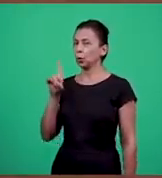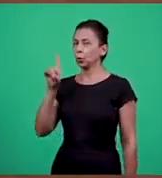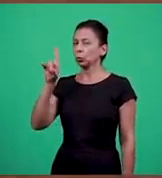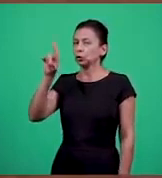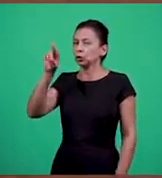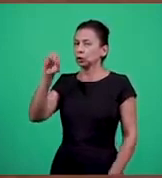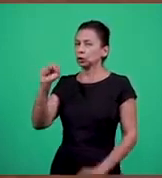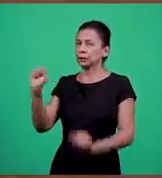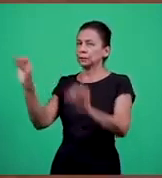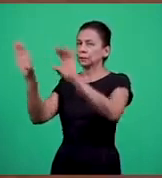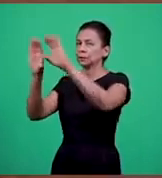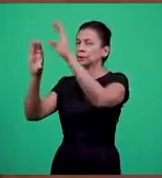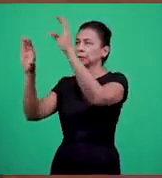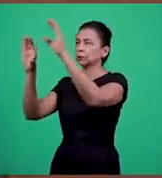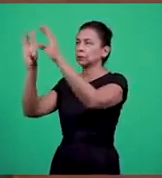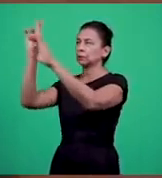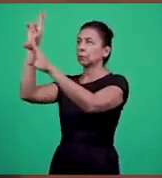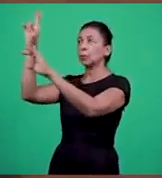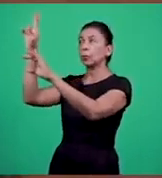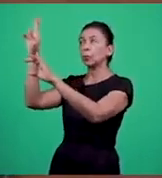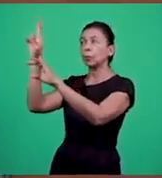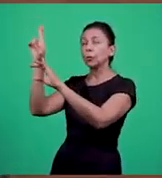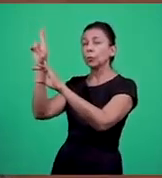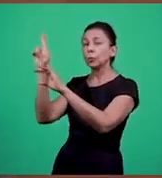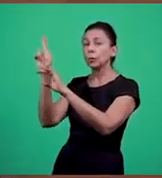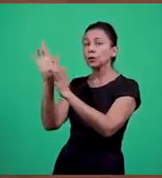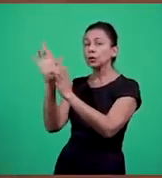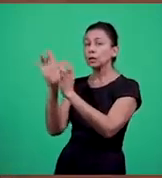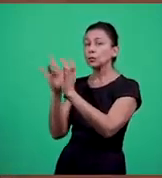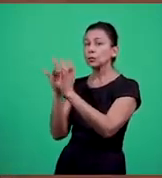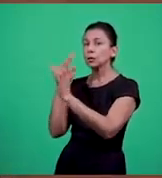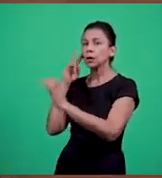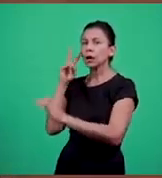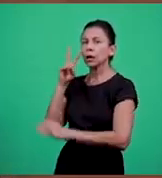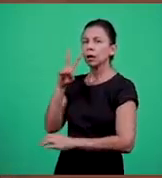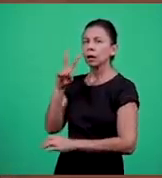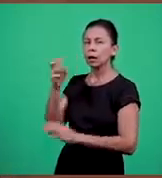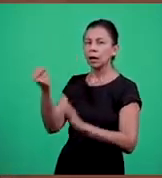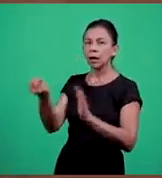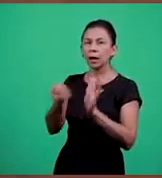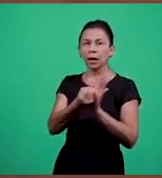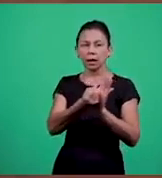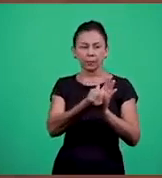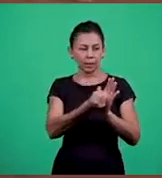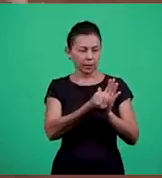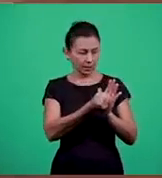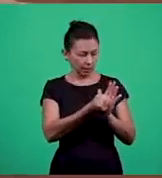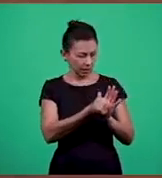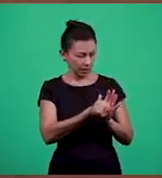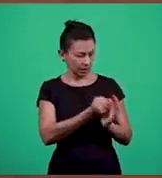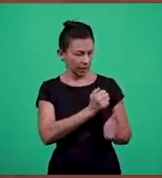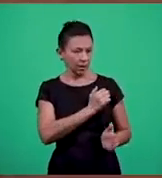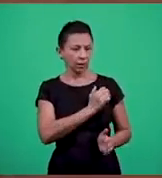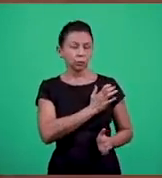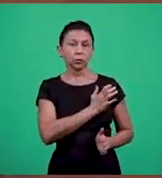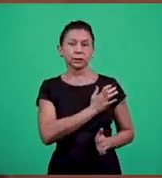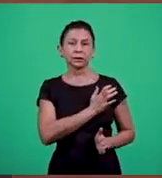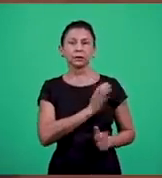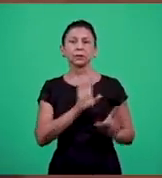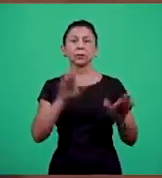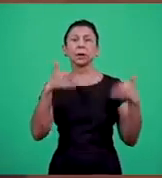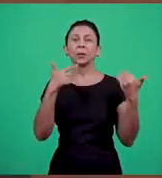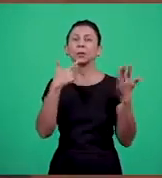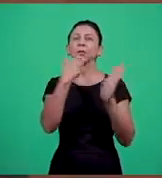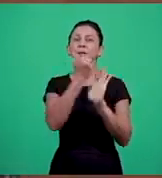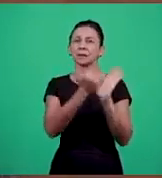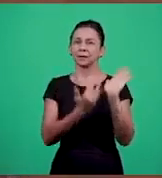us more benefits than what we already learned today. It's fellowship, deliverance, forgiveness